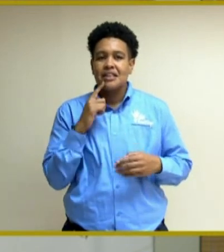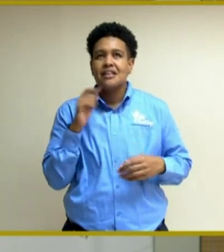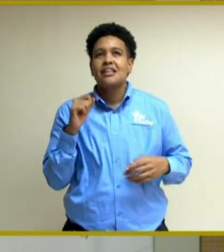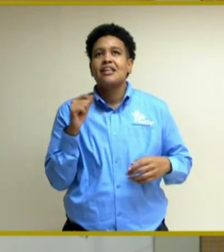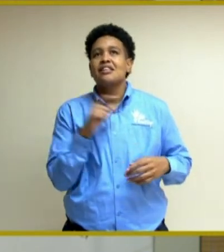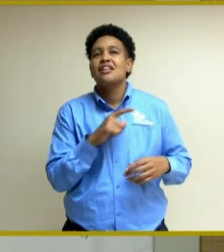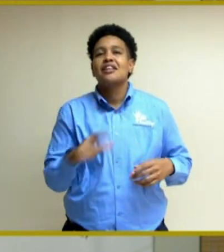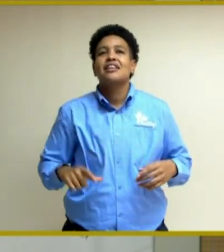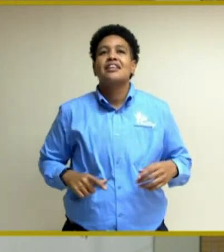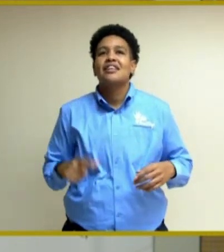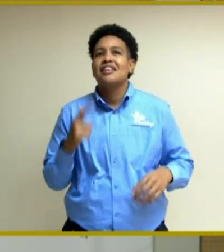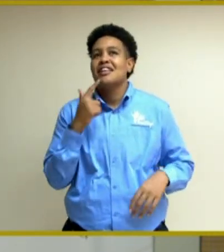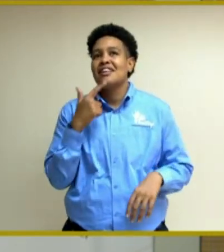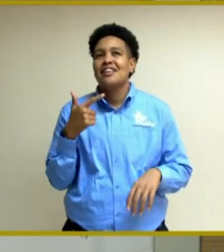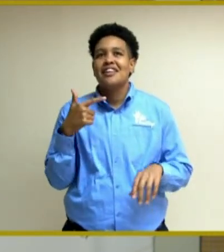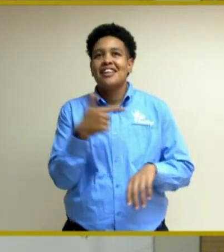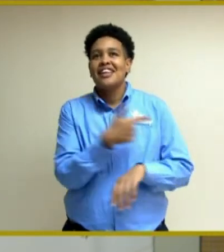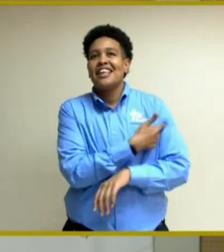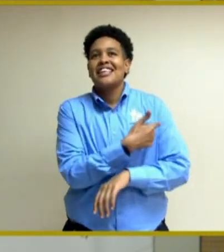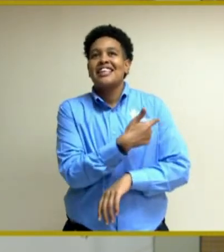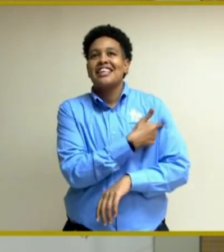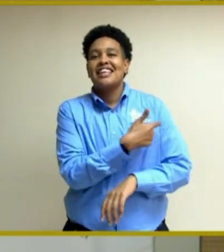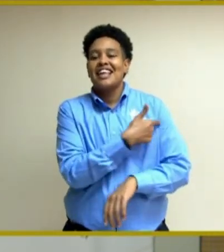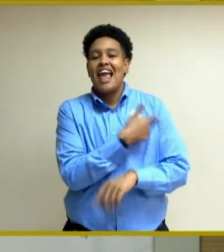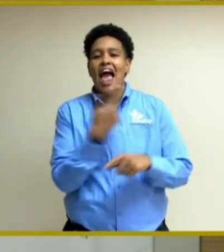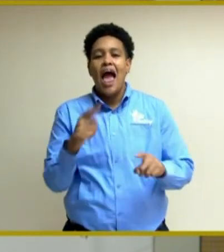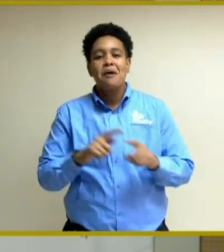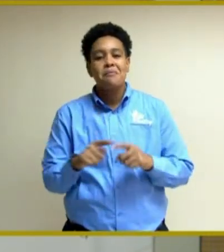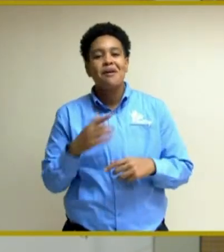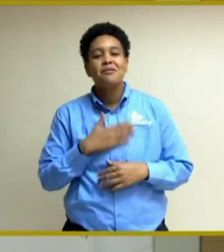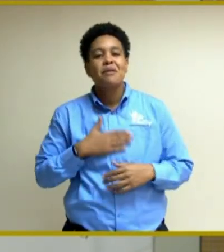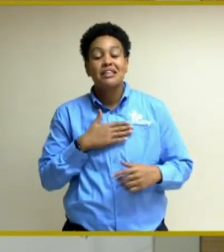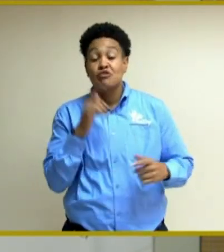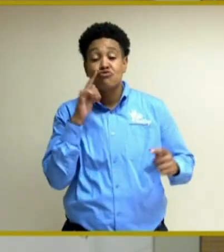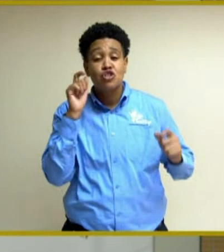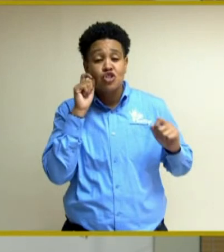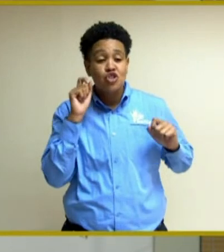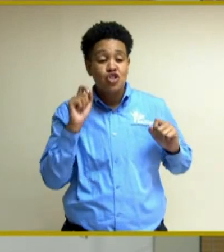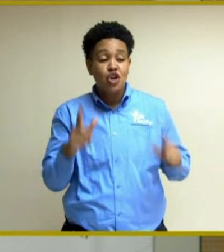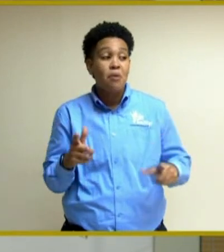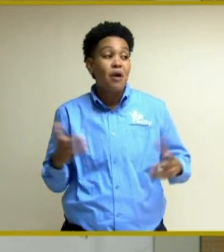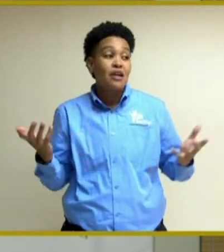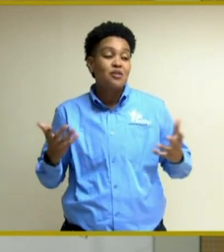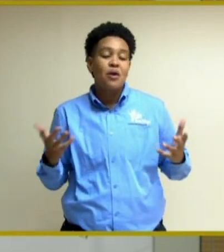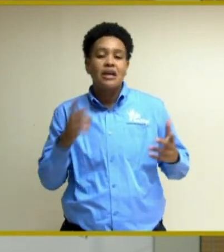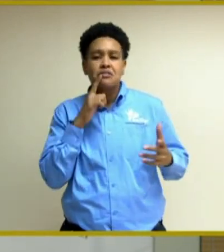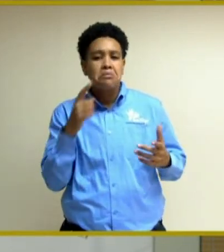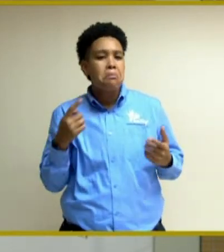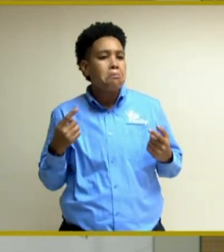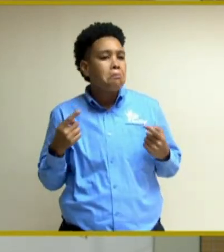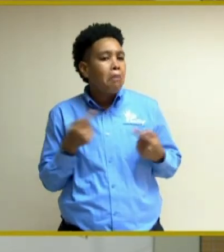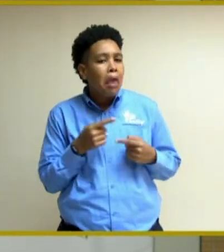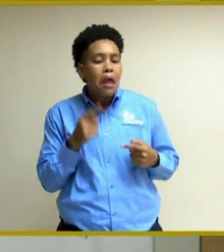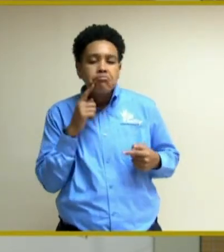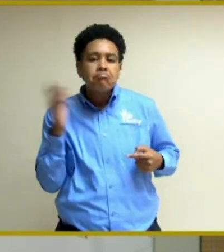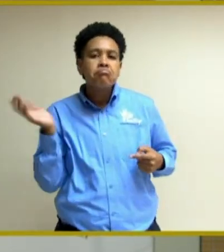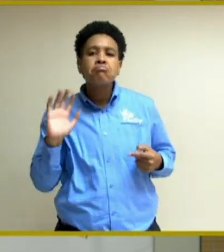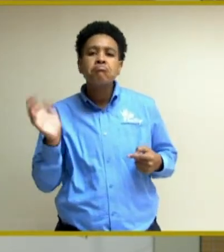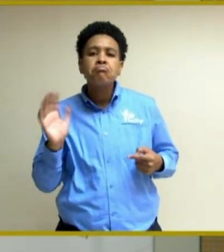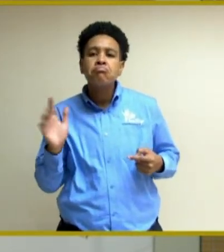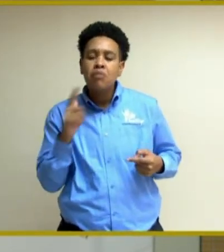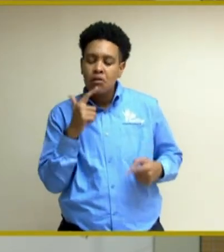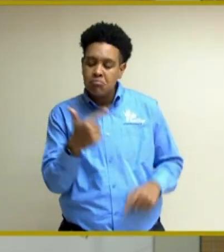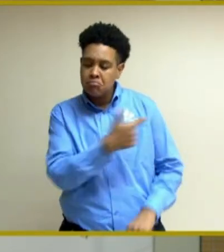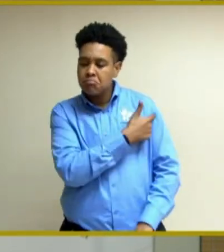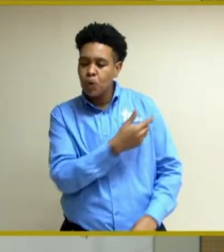Lord, injection needle. But I was pleasantly surprised that it was painless. And it went,